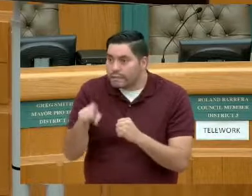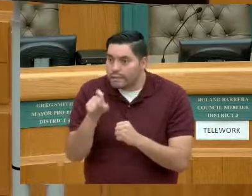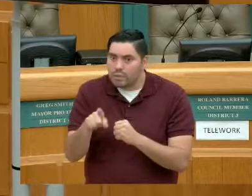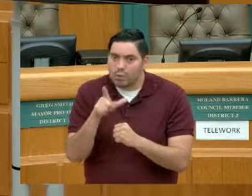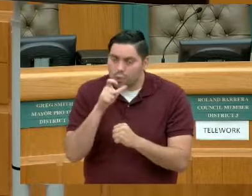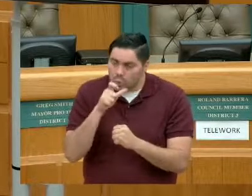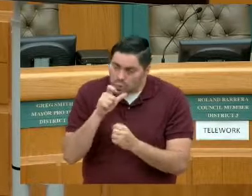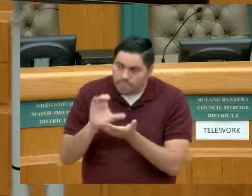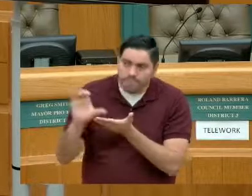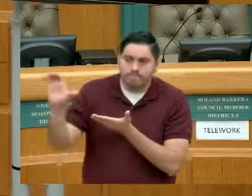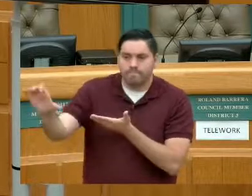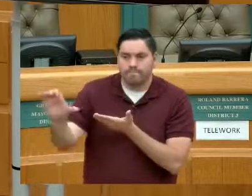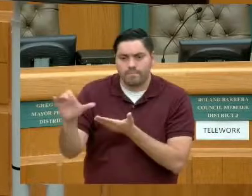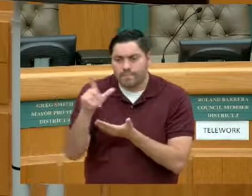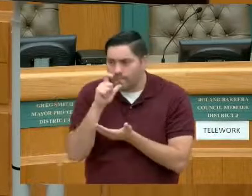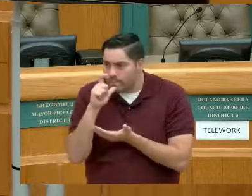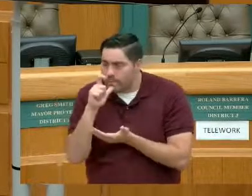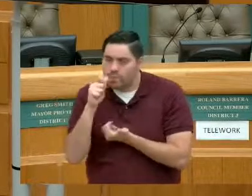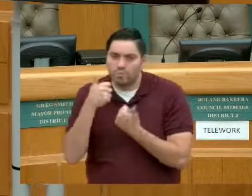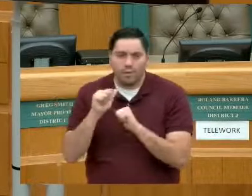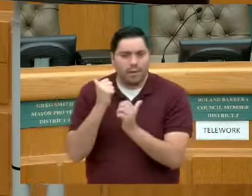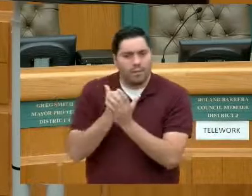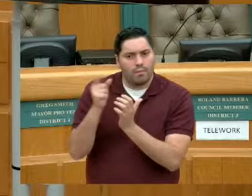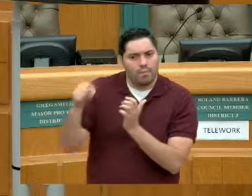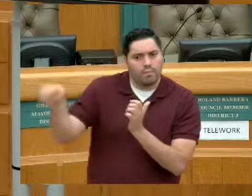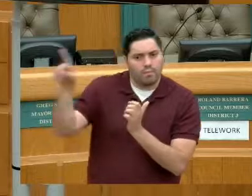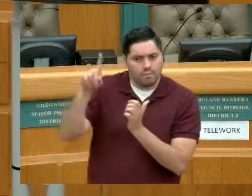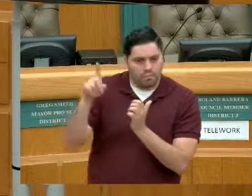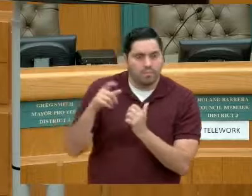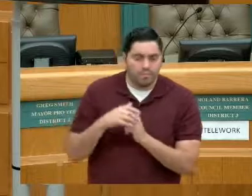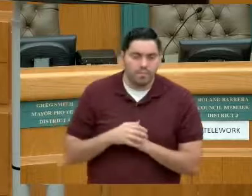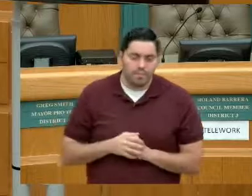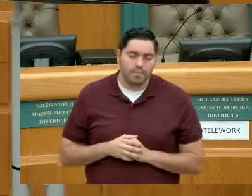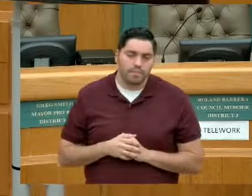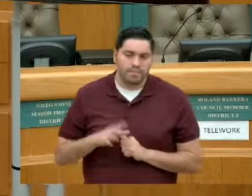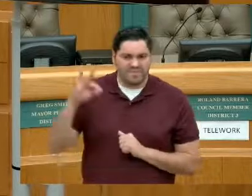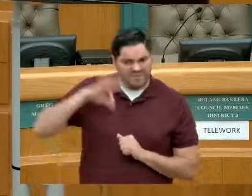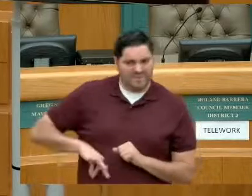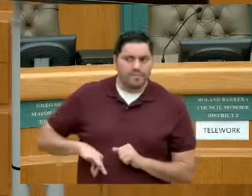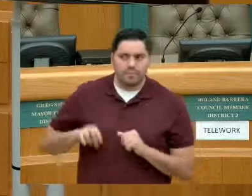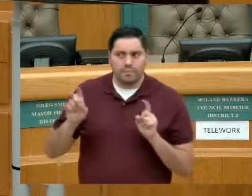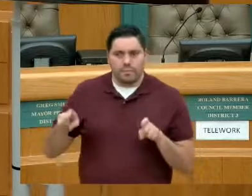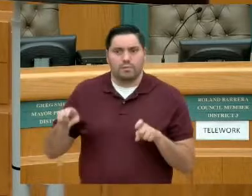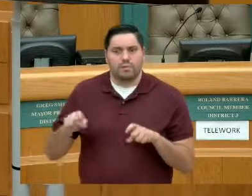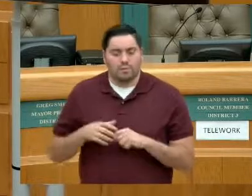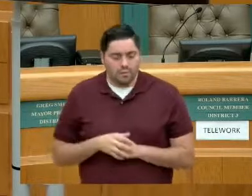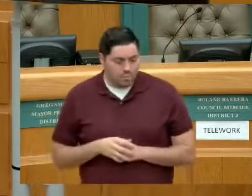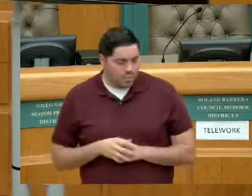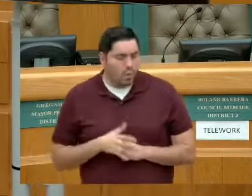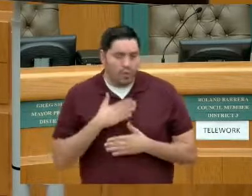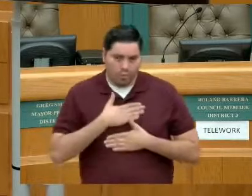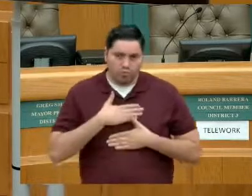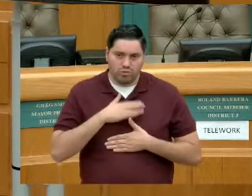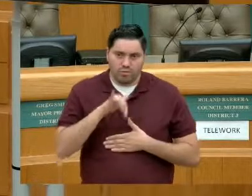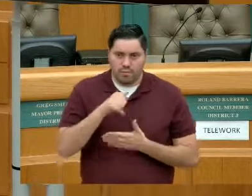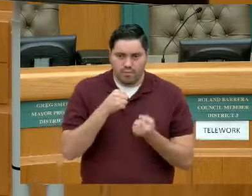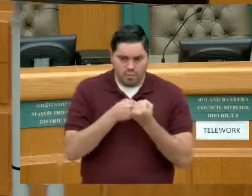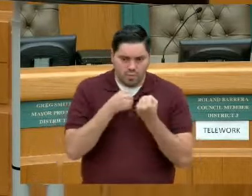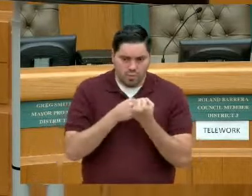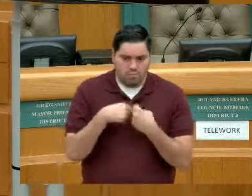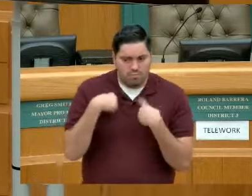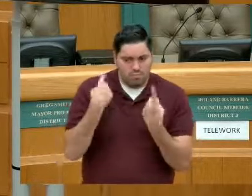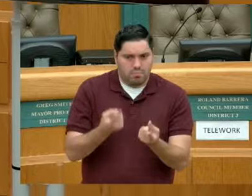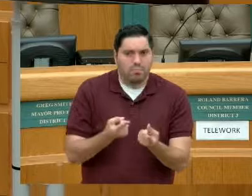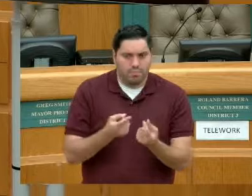bang for their buck, and we try to help them out get a little bigger bang. So we appreciate that support that we've